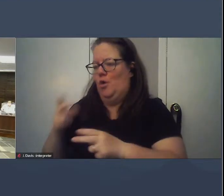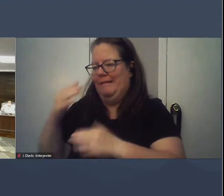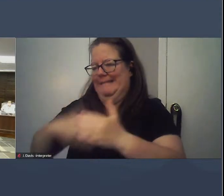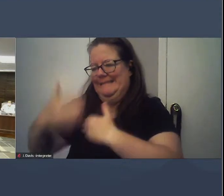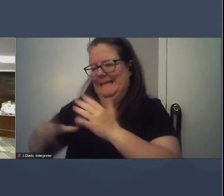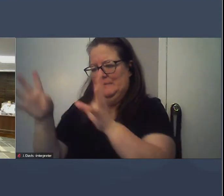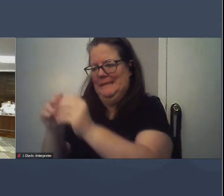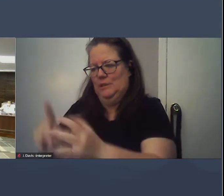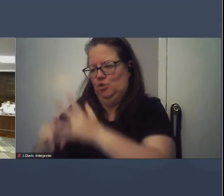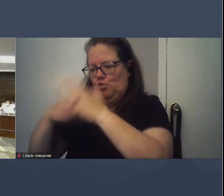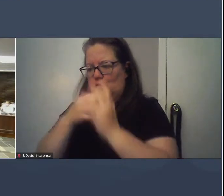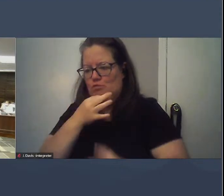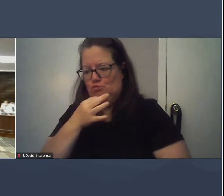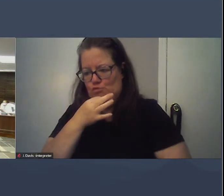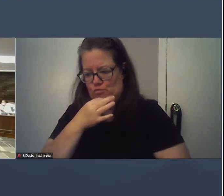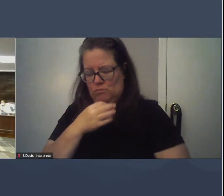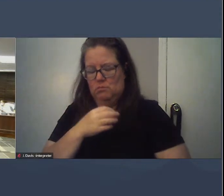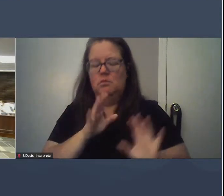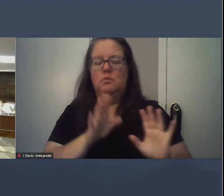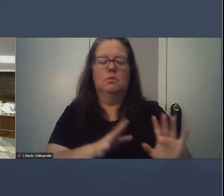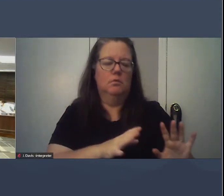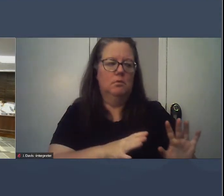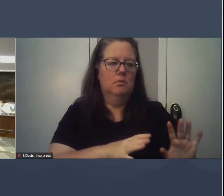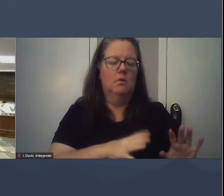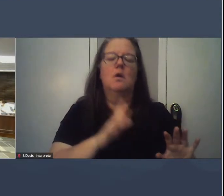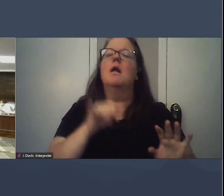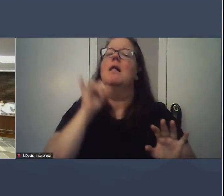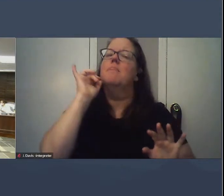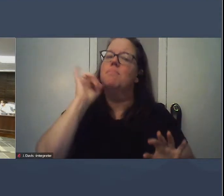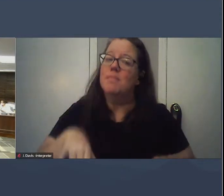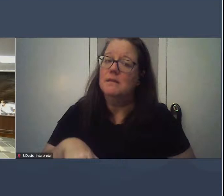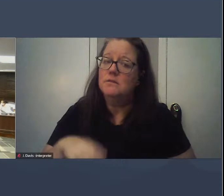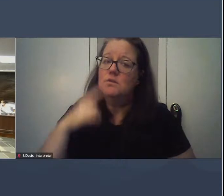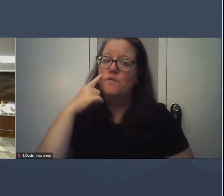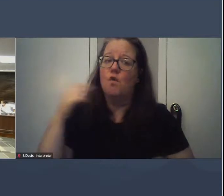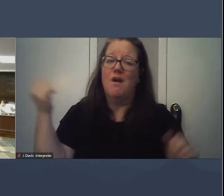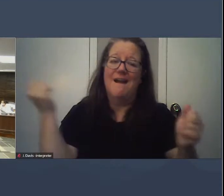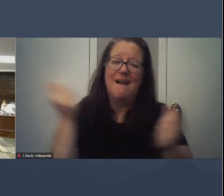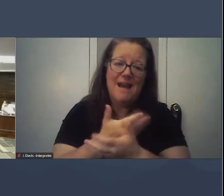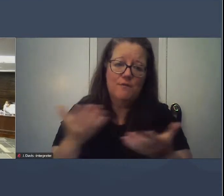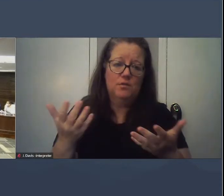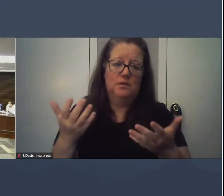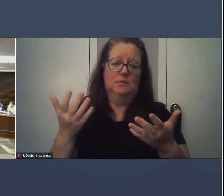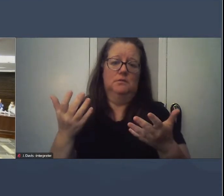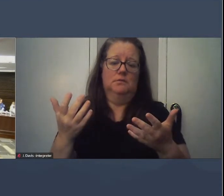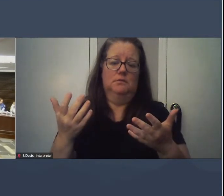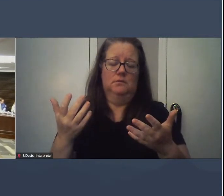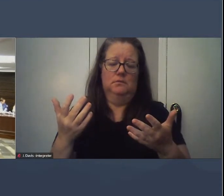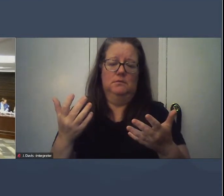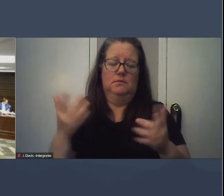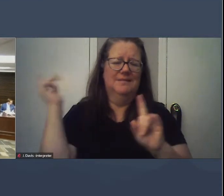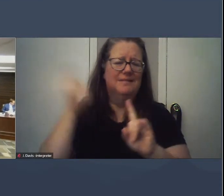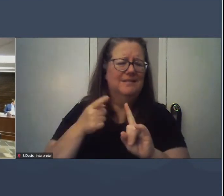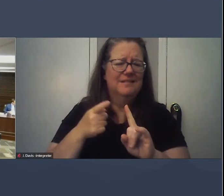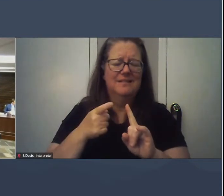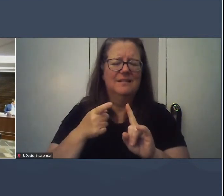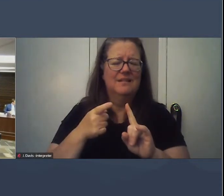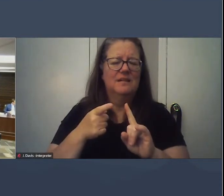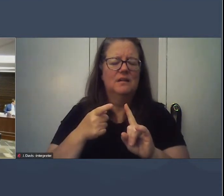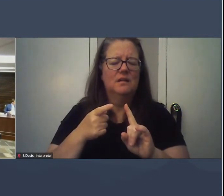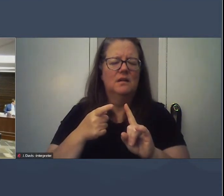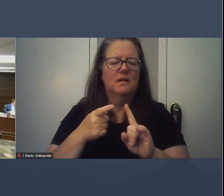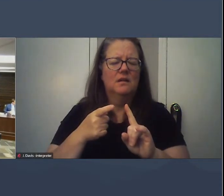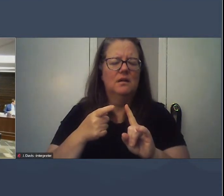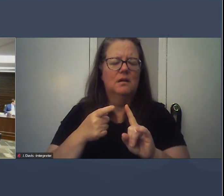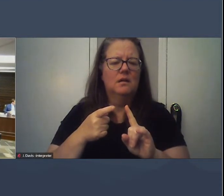Yes, this is generally, because this goes to everything that just ask the question, is please. going on. What's the